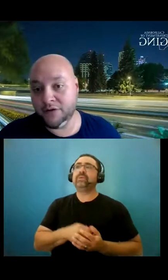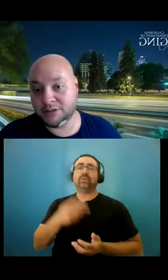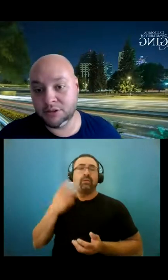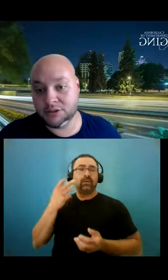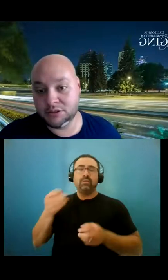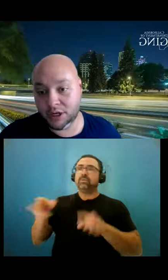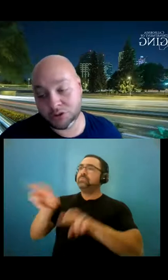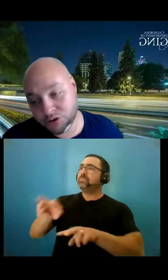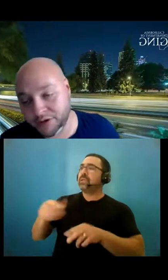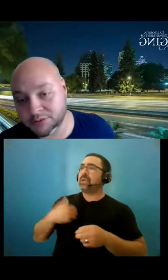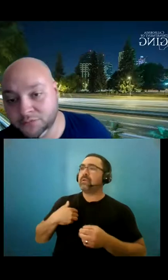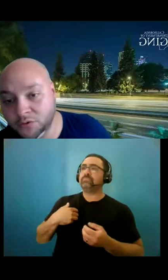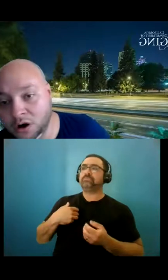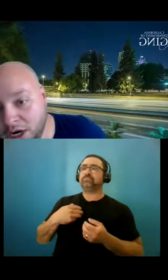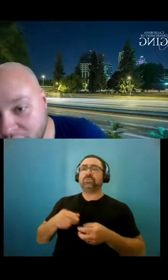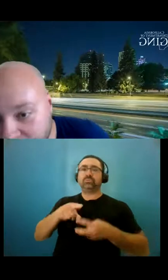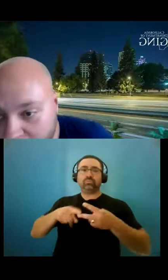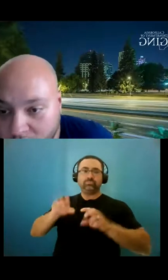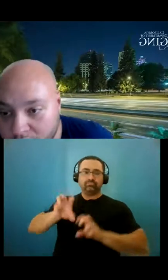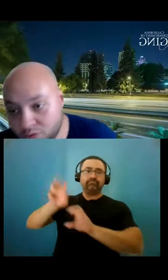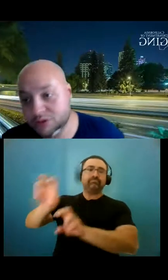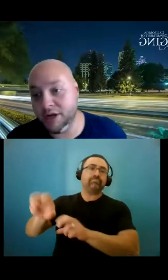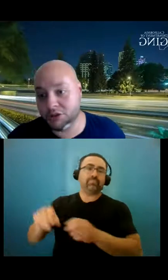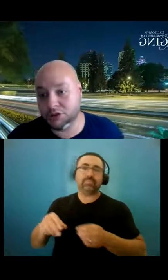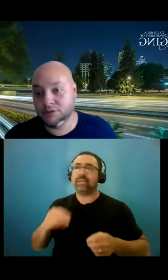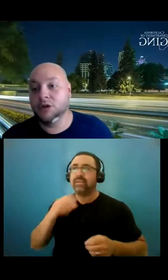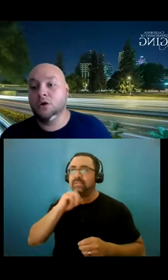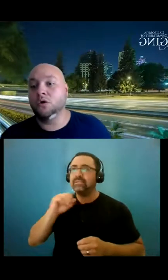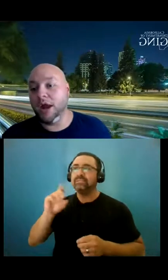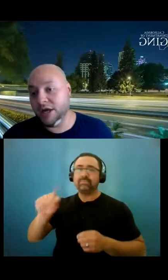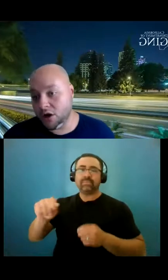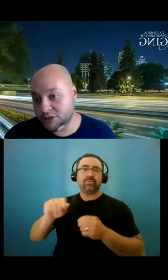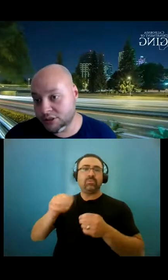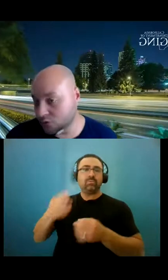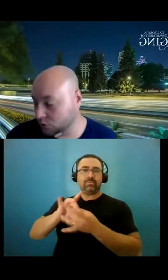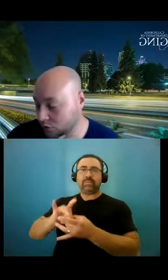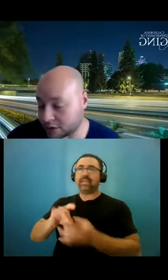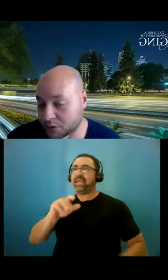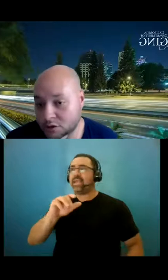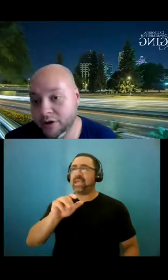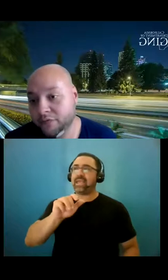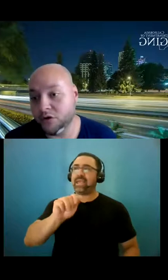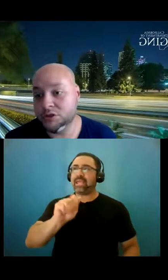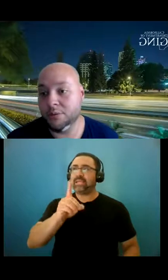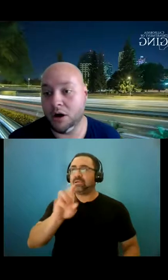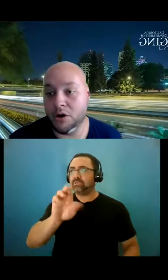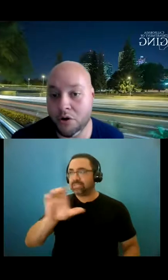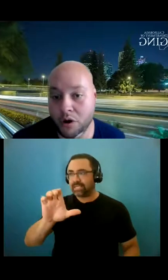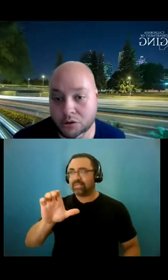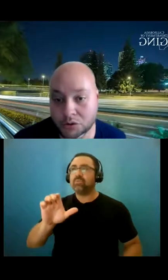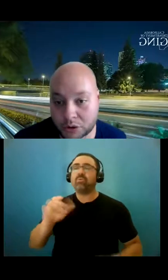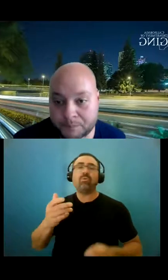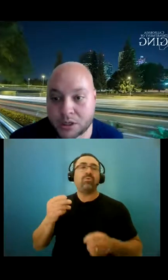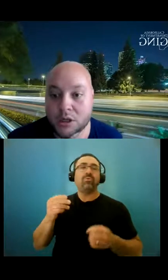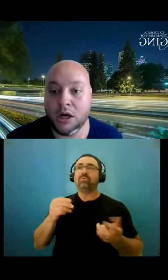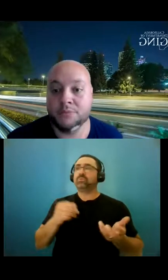an investment, actually two investments for our aging and disability resource connections, or ADRCs, or as we also have referred to them, our No Wrong